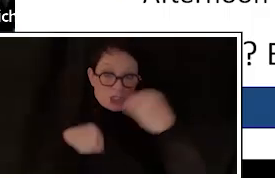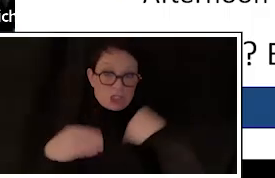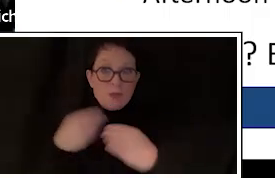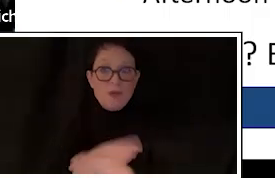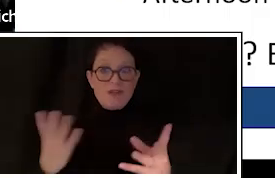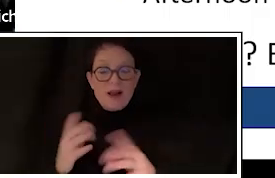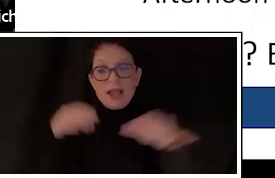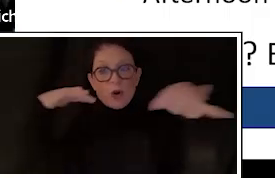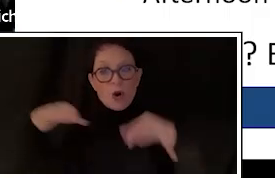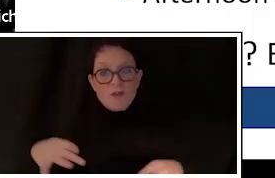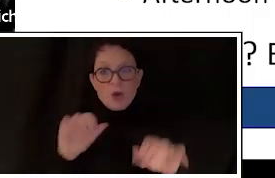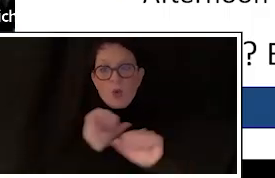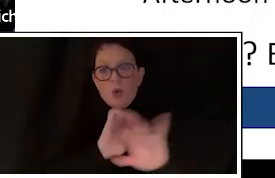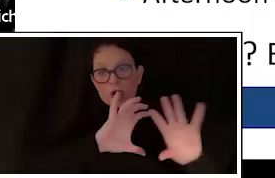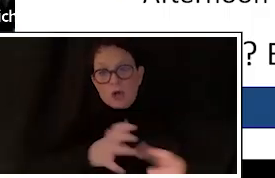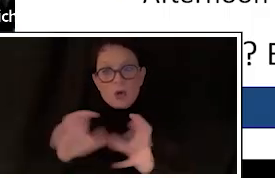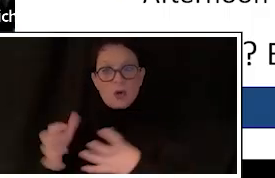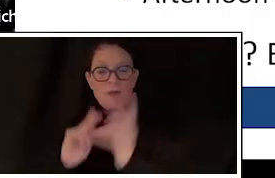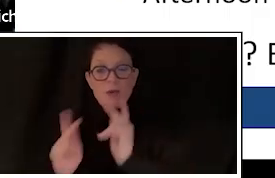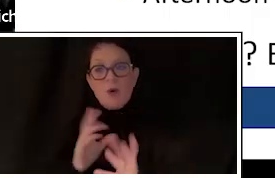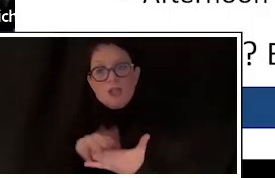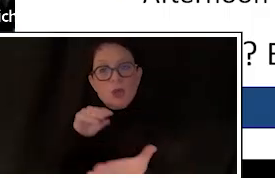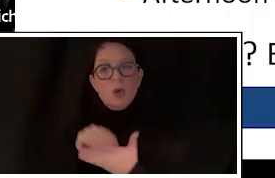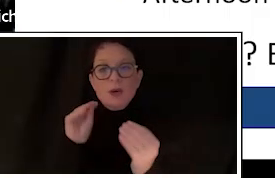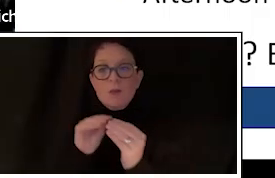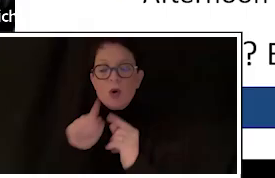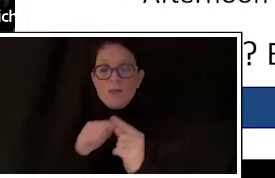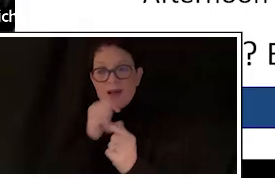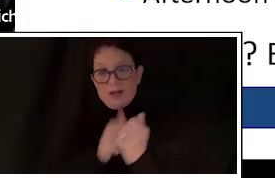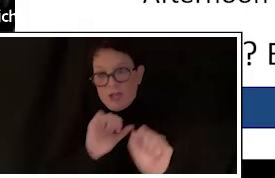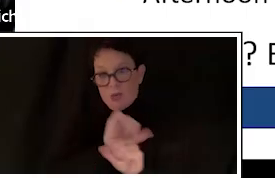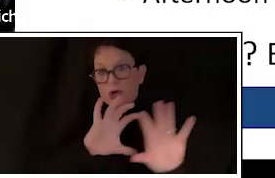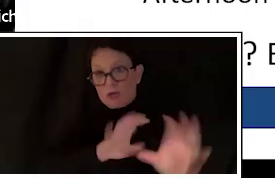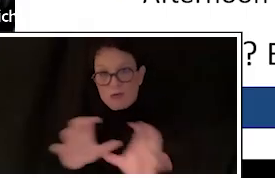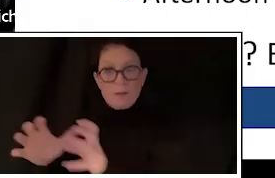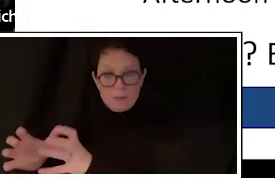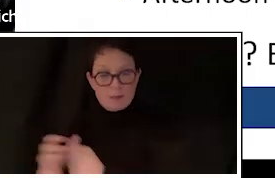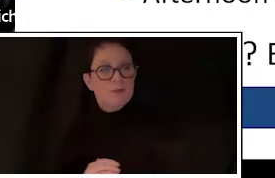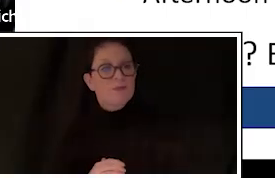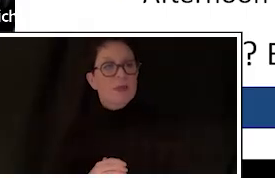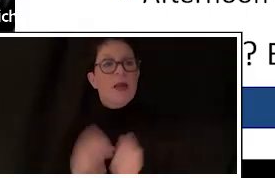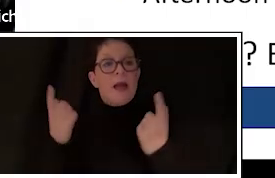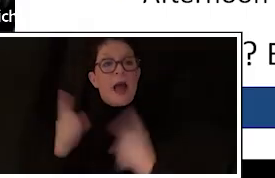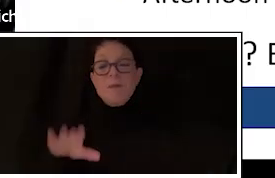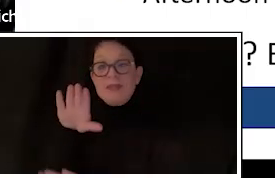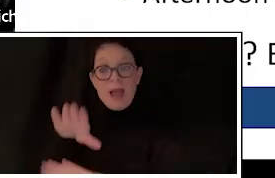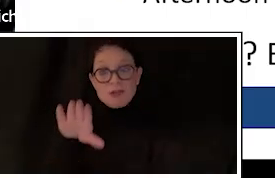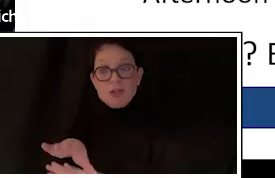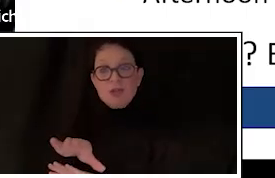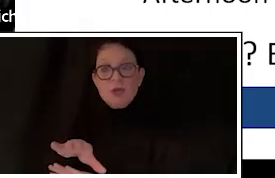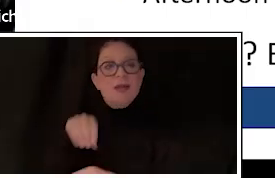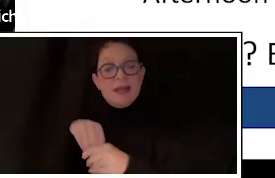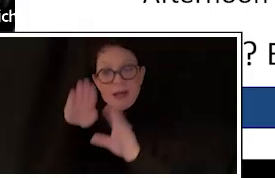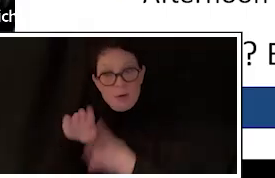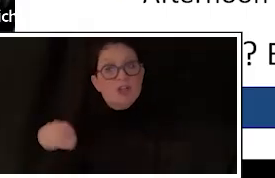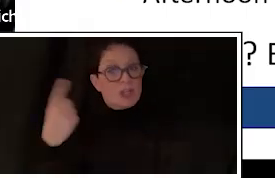and an overview of work groups for anybody who wants to learn more about them. In the afternoon, it is an